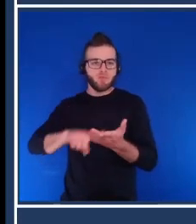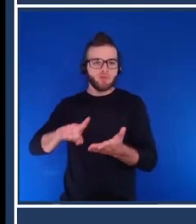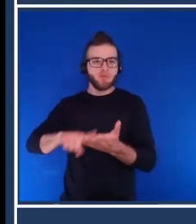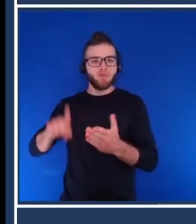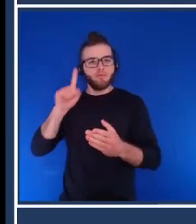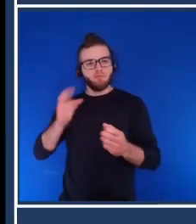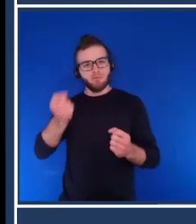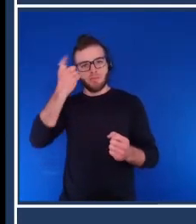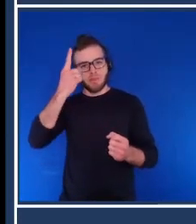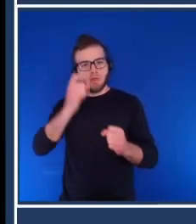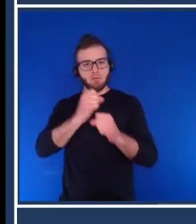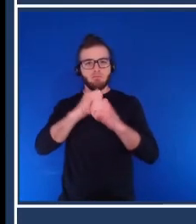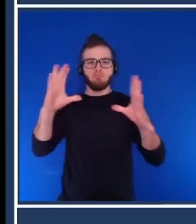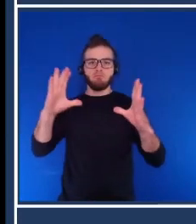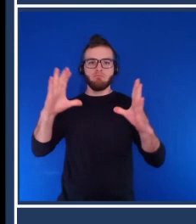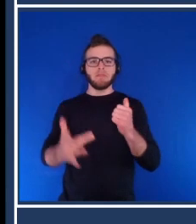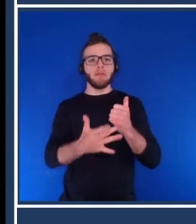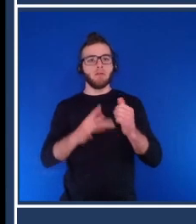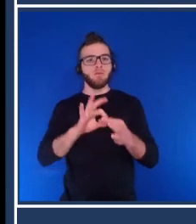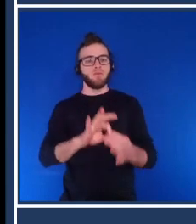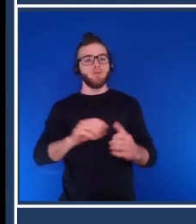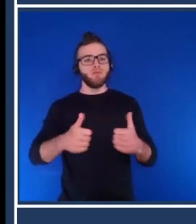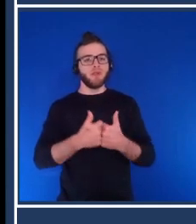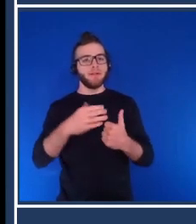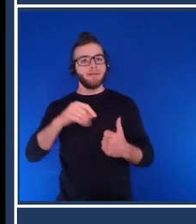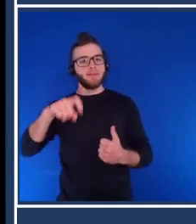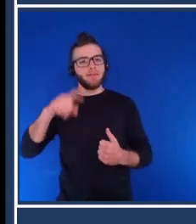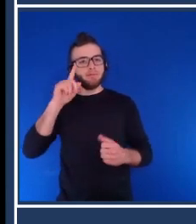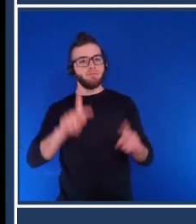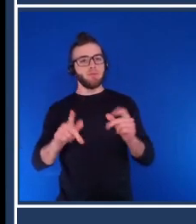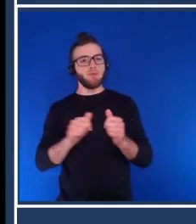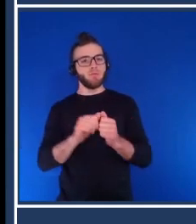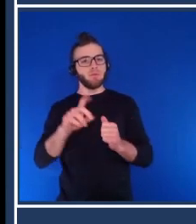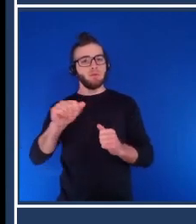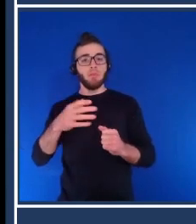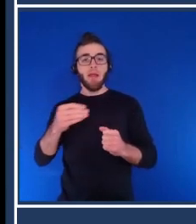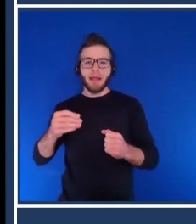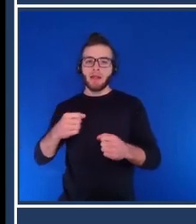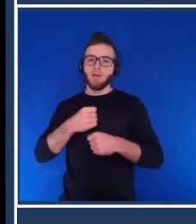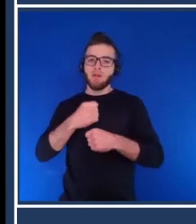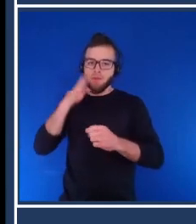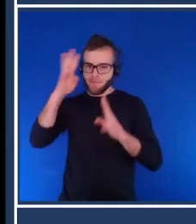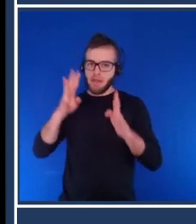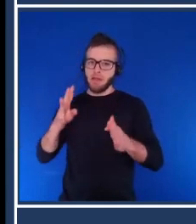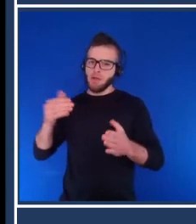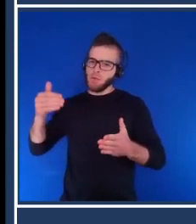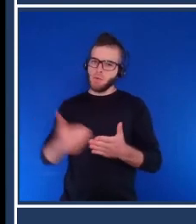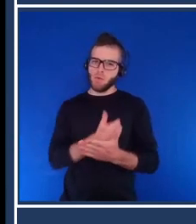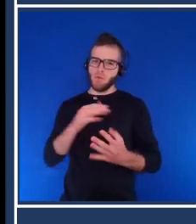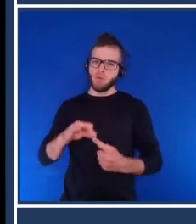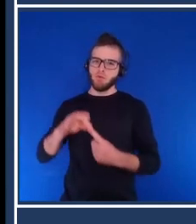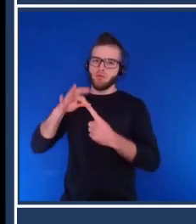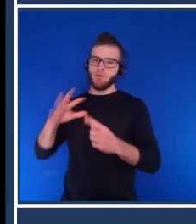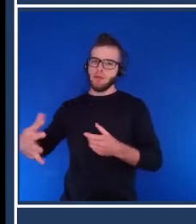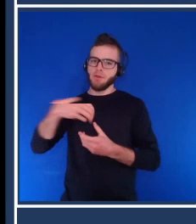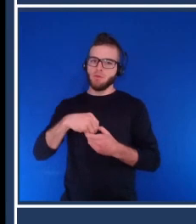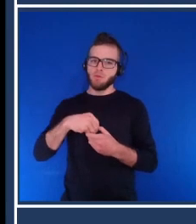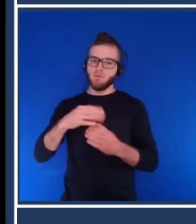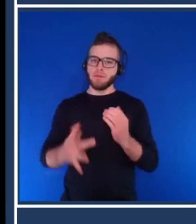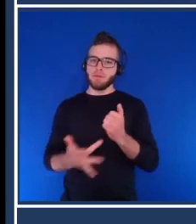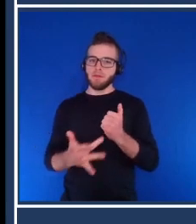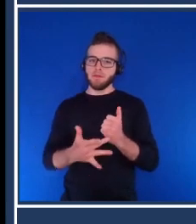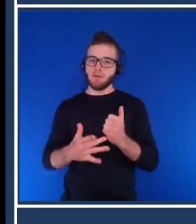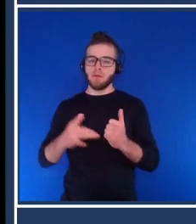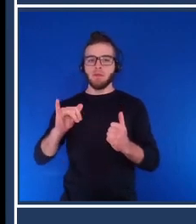and needs of people with disabilities, and to invent novel, inclusive technologies that combine advances in